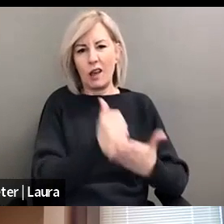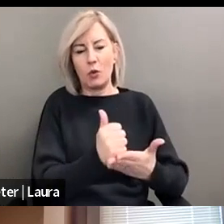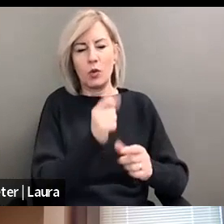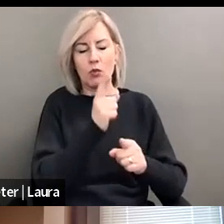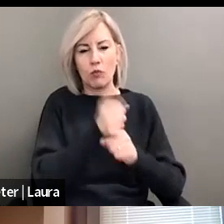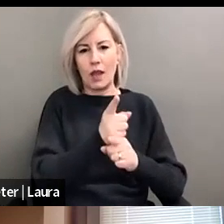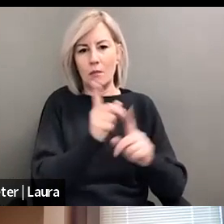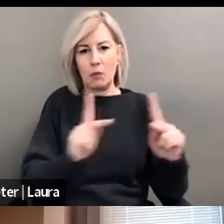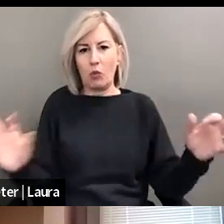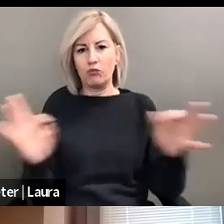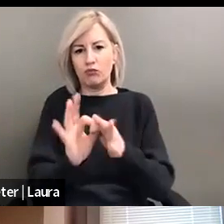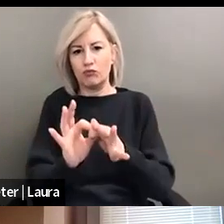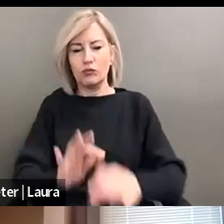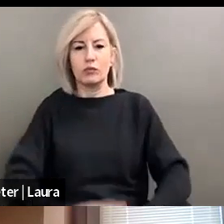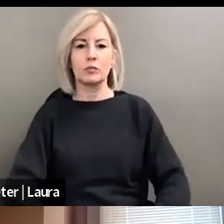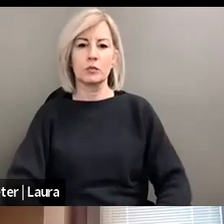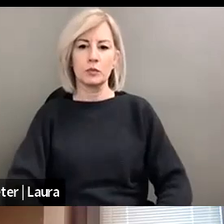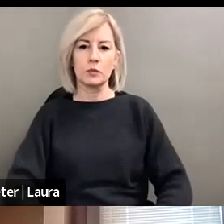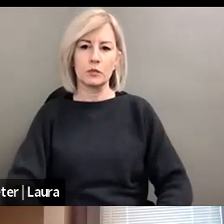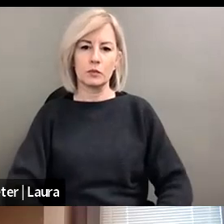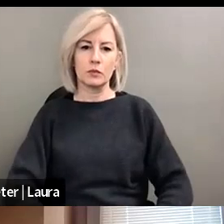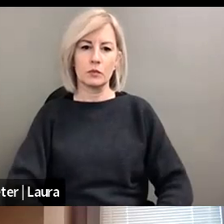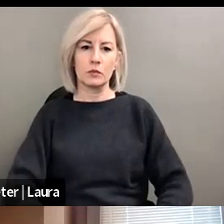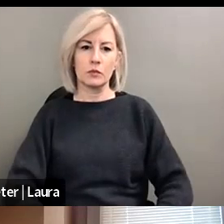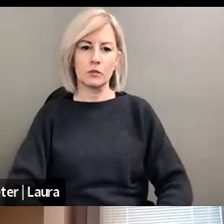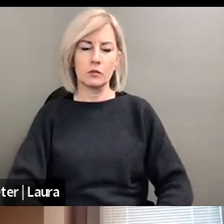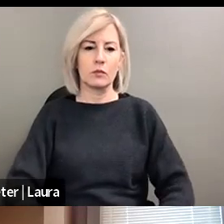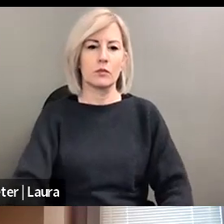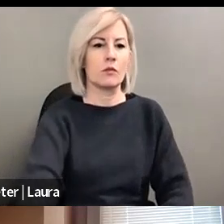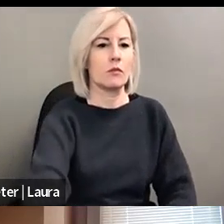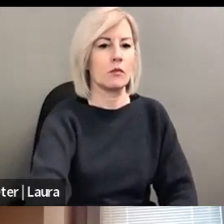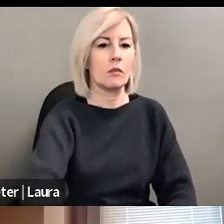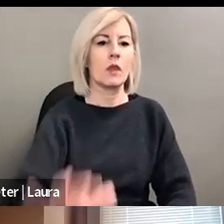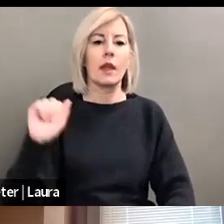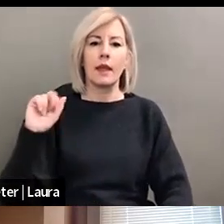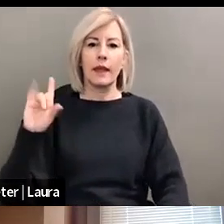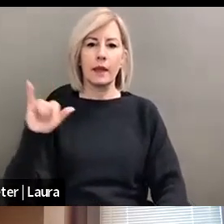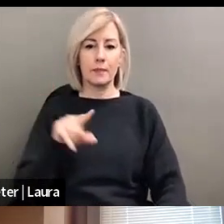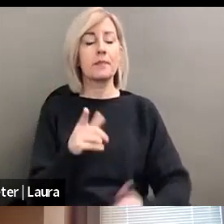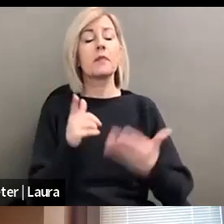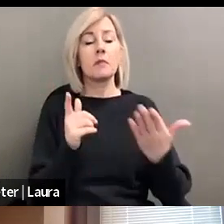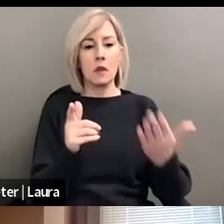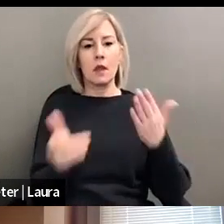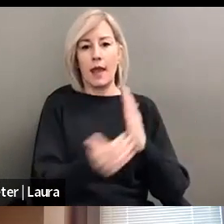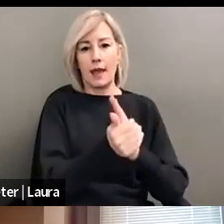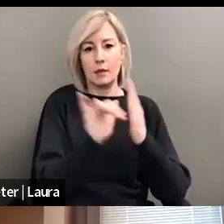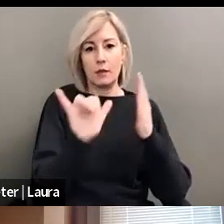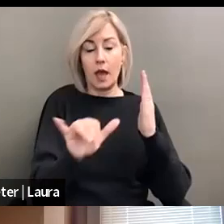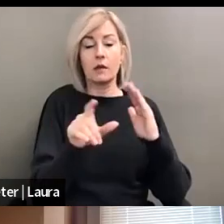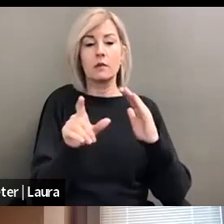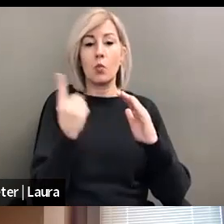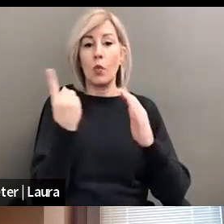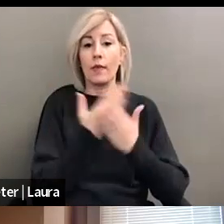folks so you can get the resources you need. And just going along with that, I would say one thing that is hugely important